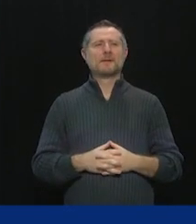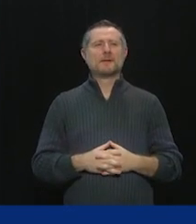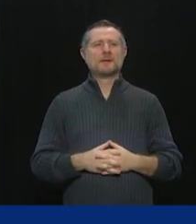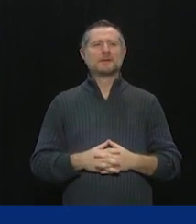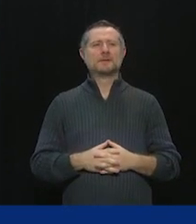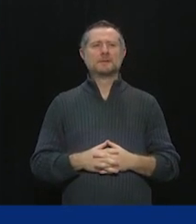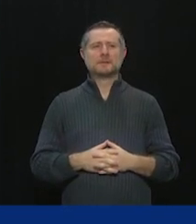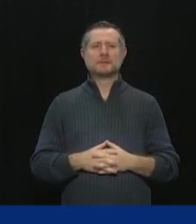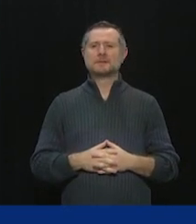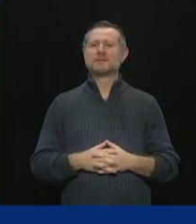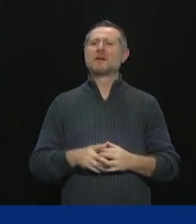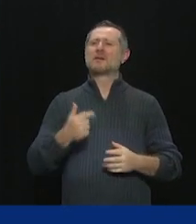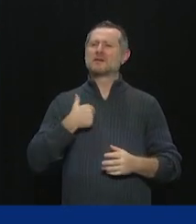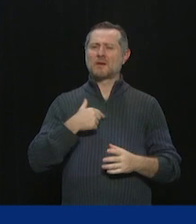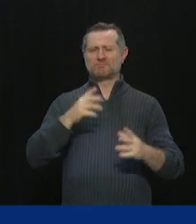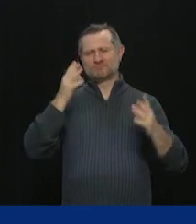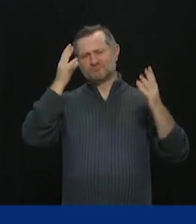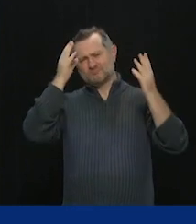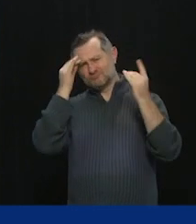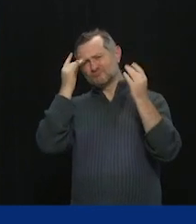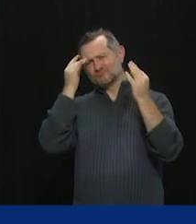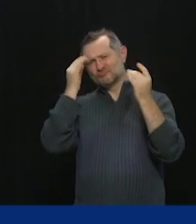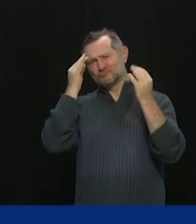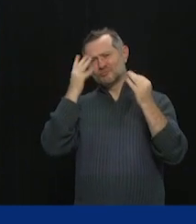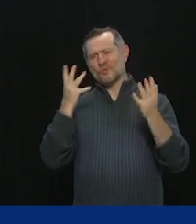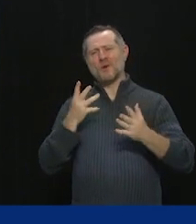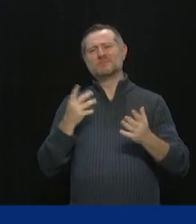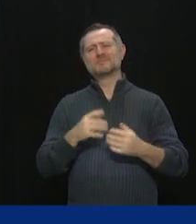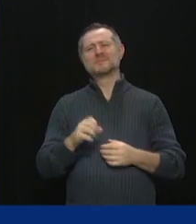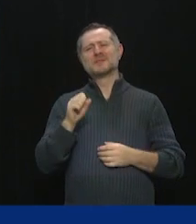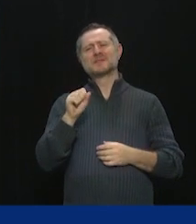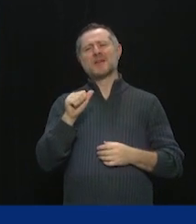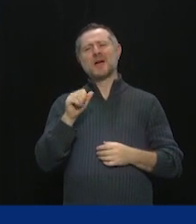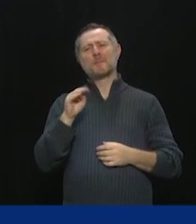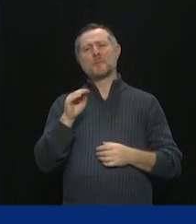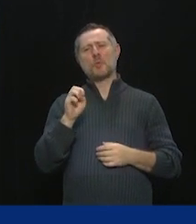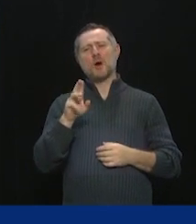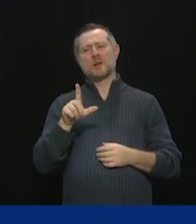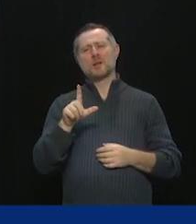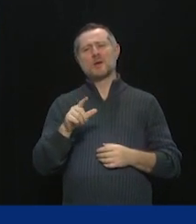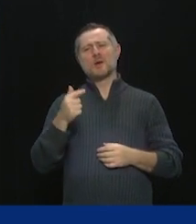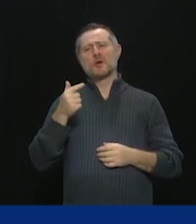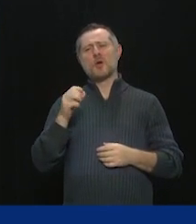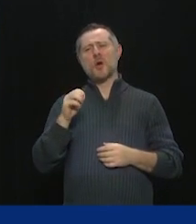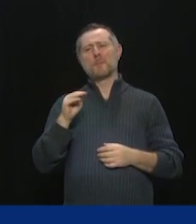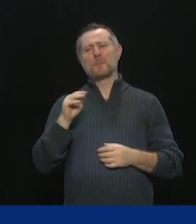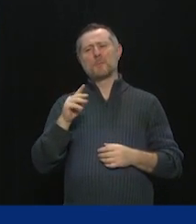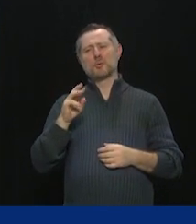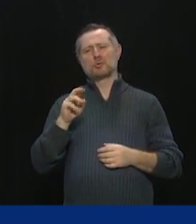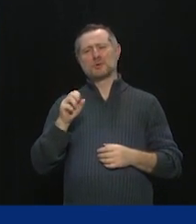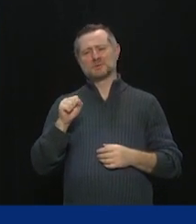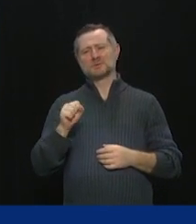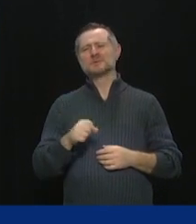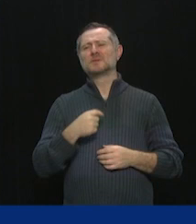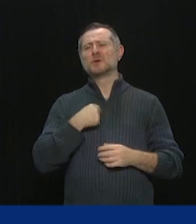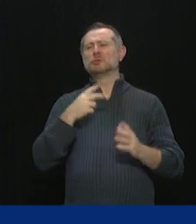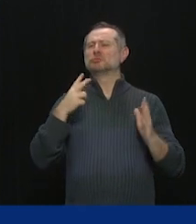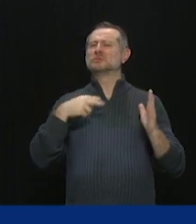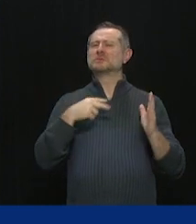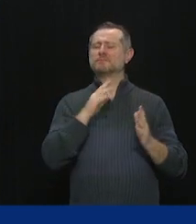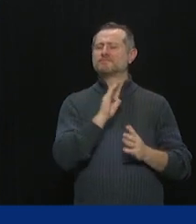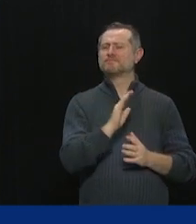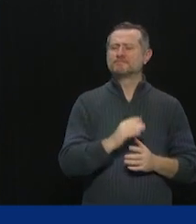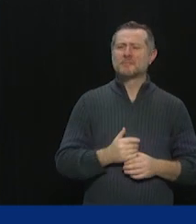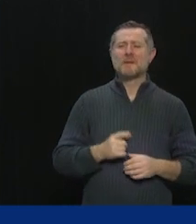I was reflecting on what Samuel Gompers, anybody else read Samuel Gompers before you go to bed at night? Okay, all right, just saying, just check. The first president of